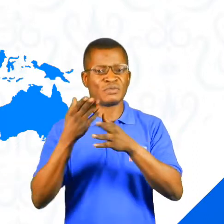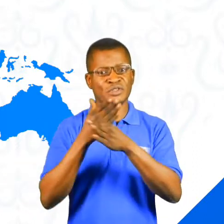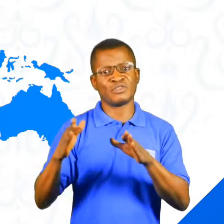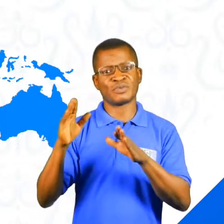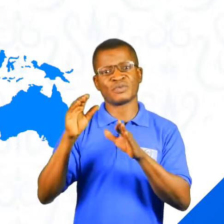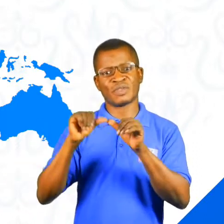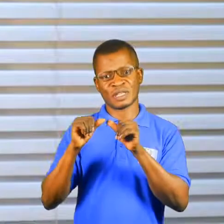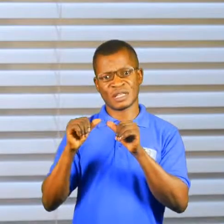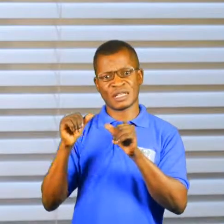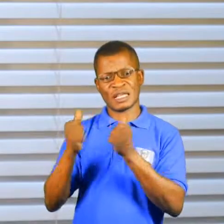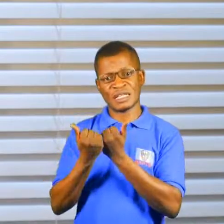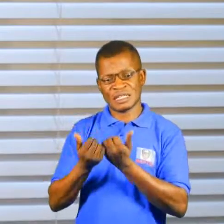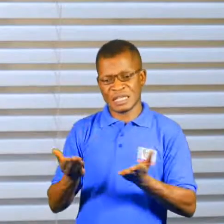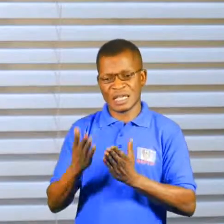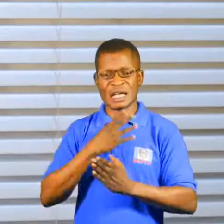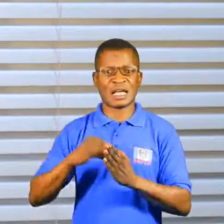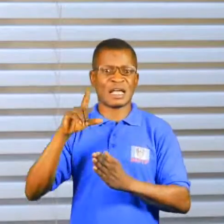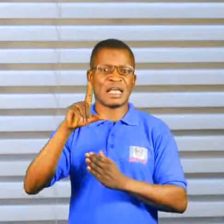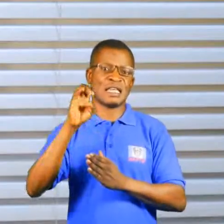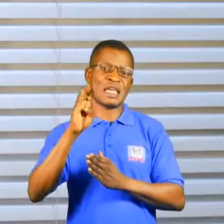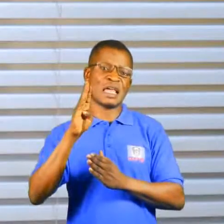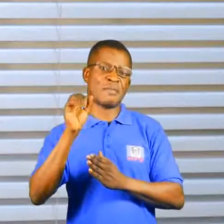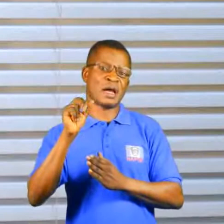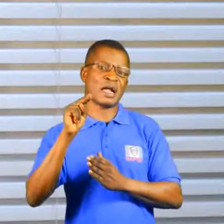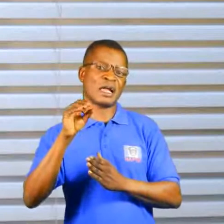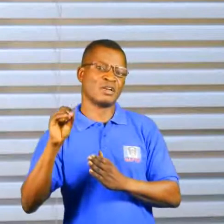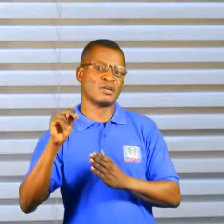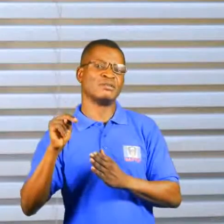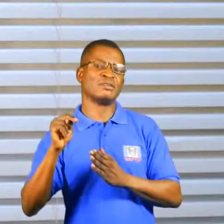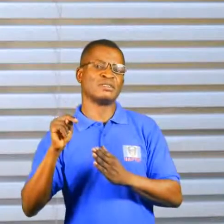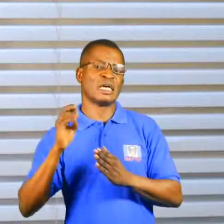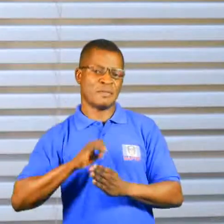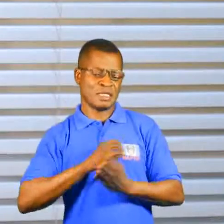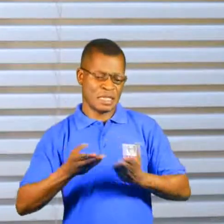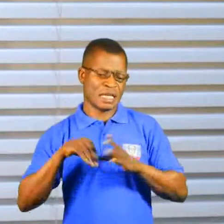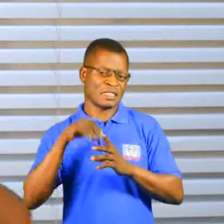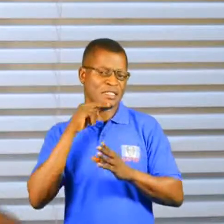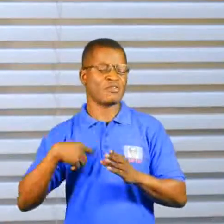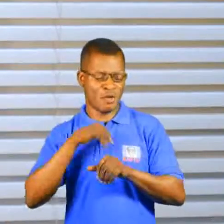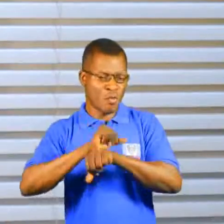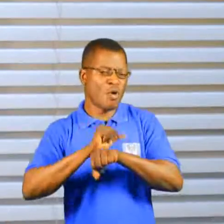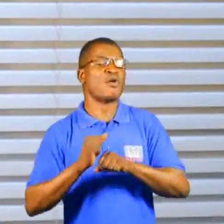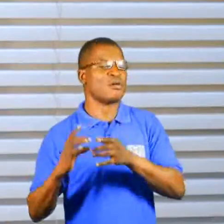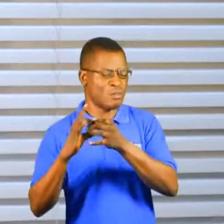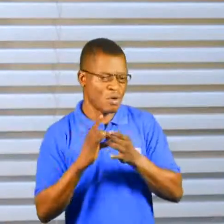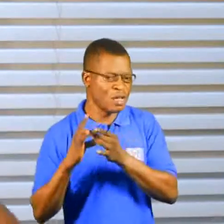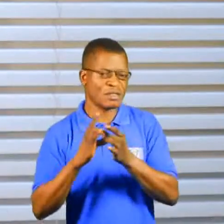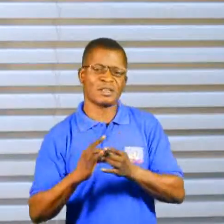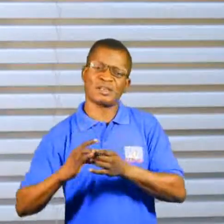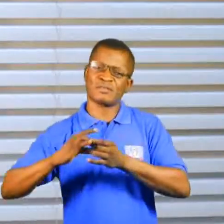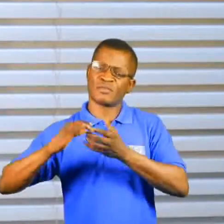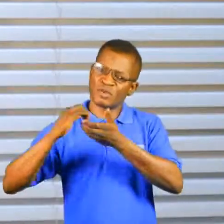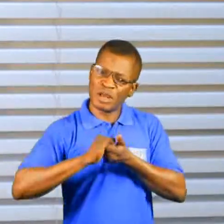agency and the Embassy of Lebanon in Nigeria, we have worked closely together, and we